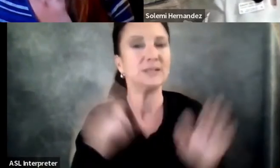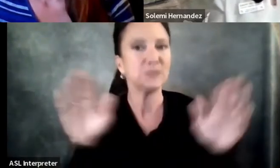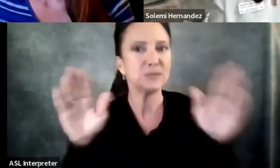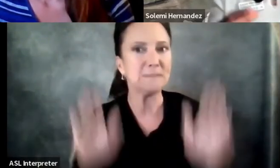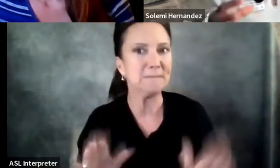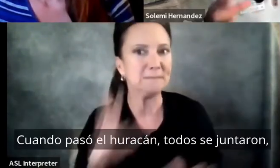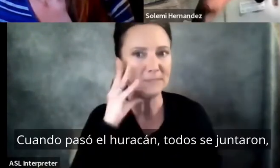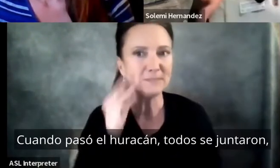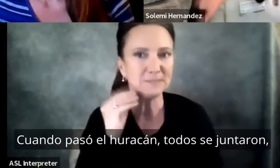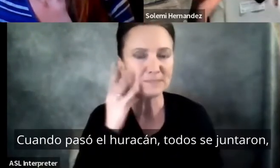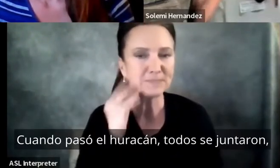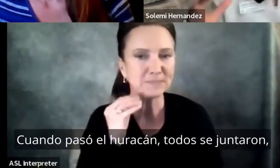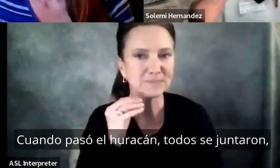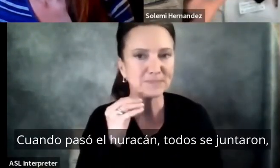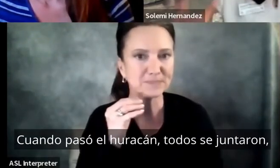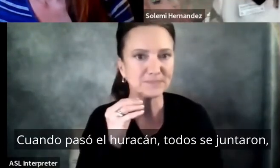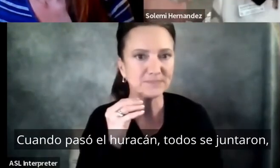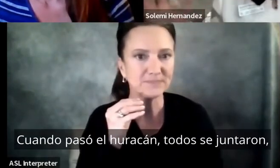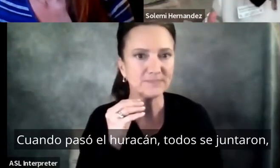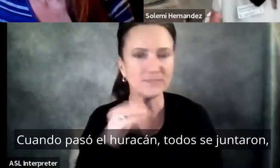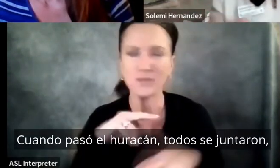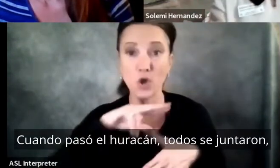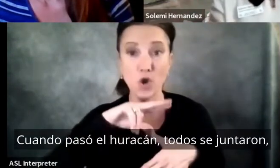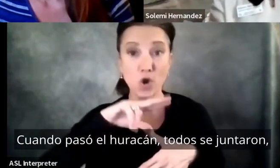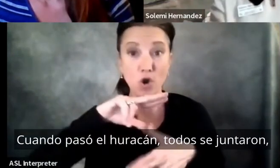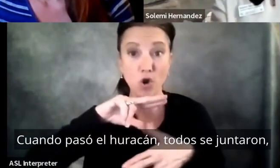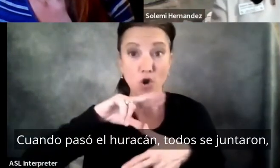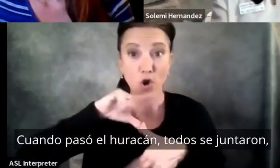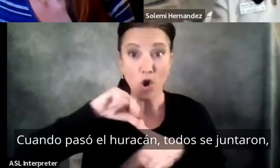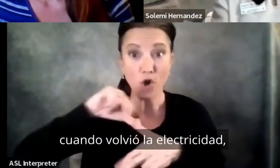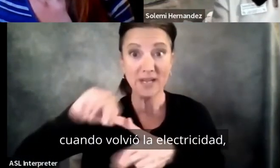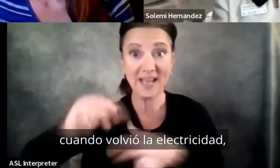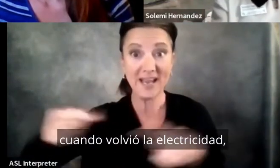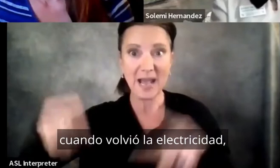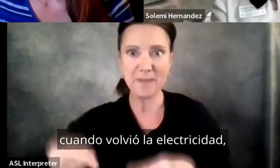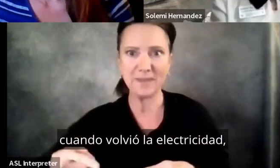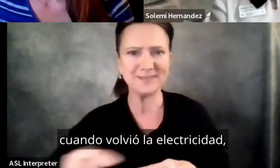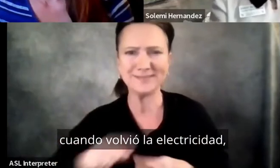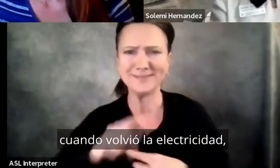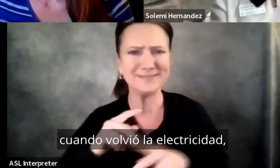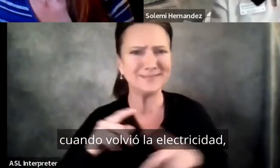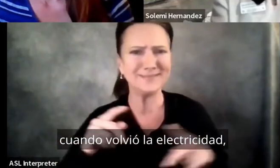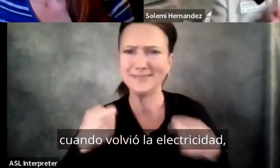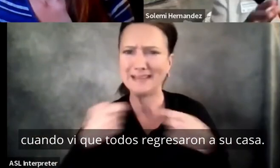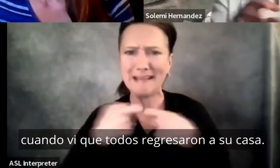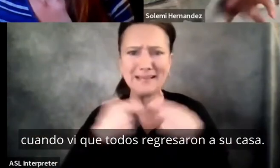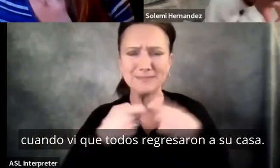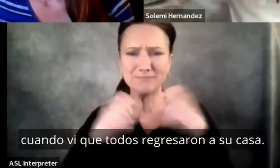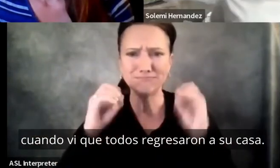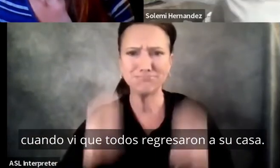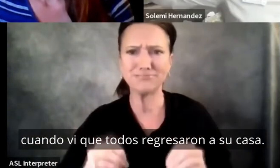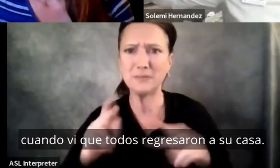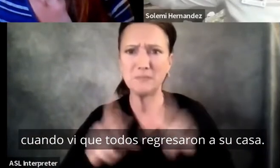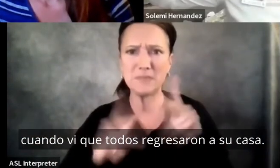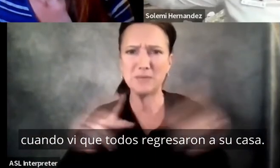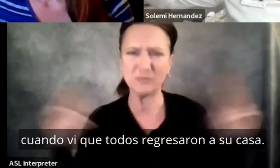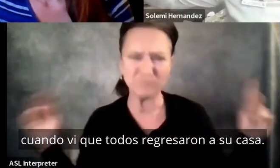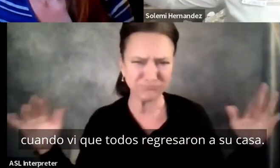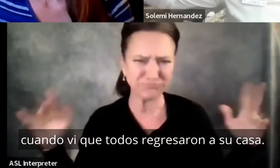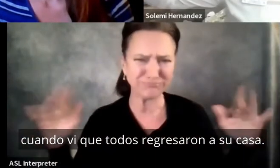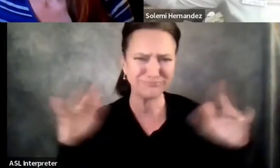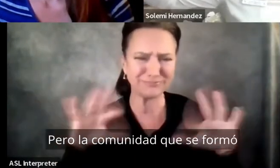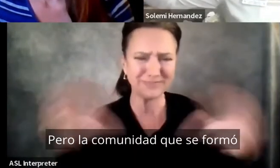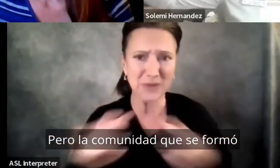know, when the hurricane happened, everybody came together. When the electricity came back, what I saw, everybody went back to their